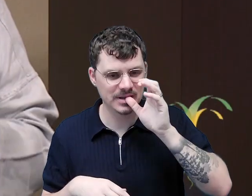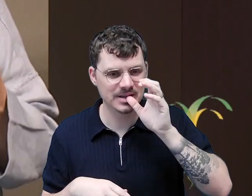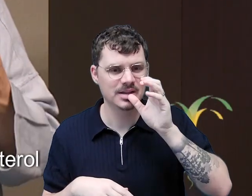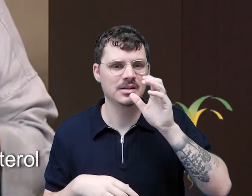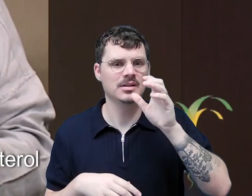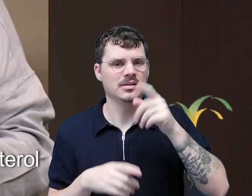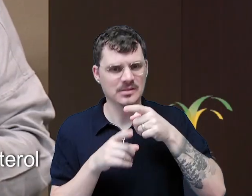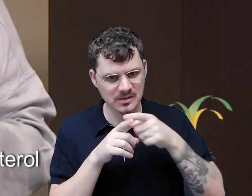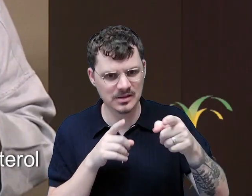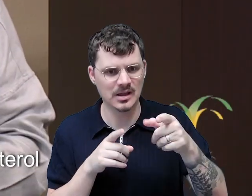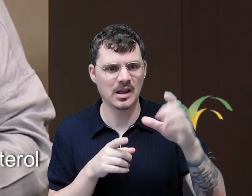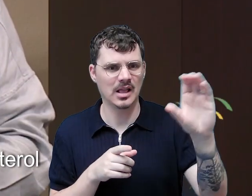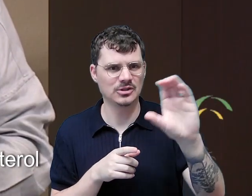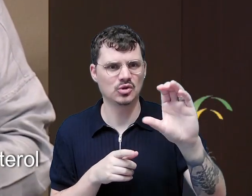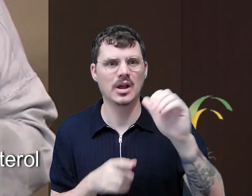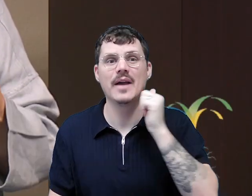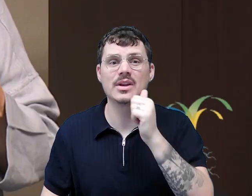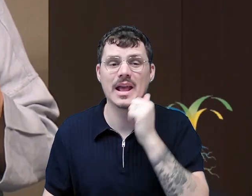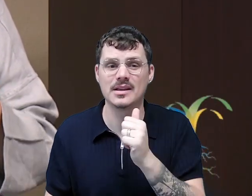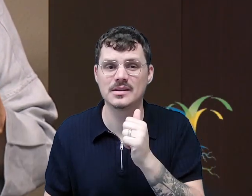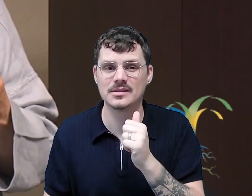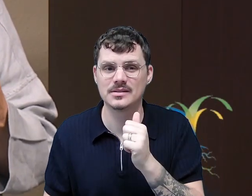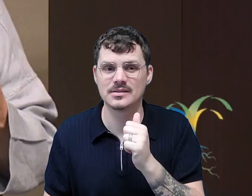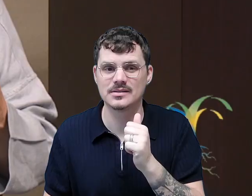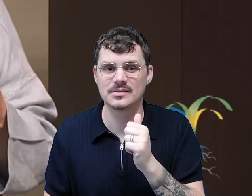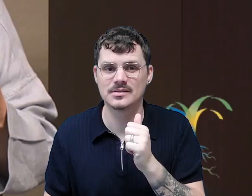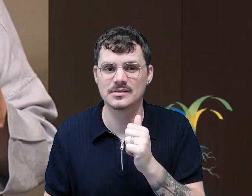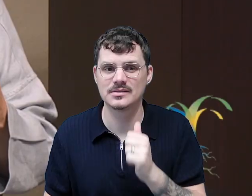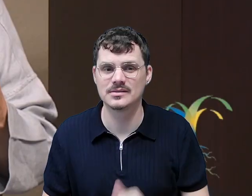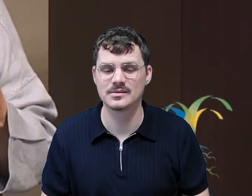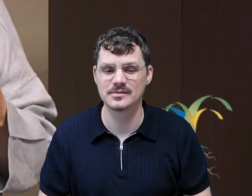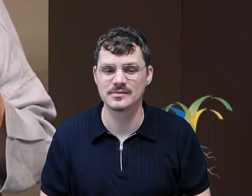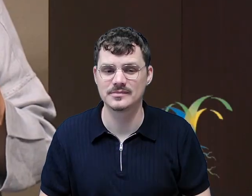drink a certain amount of pure cholesterol every day.